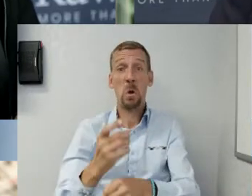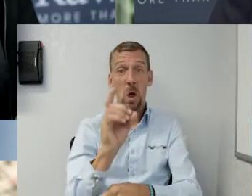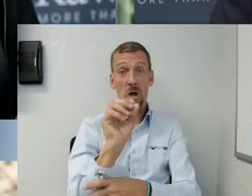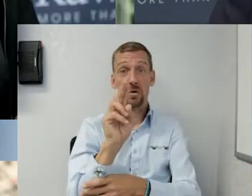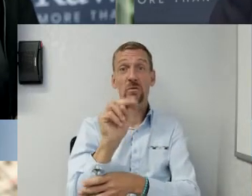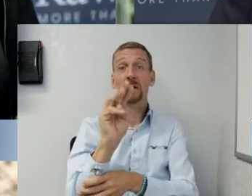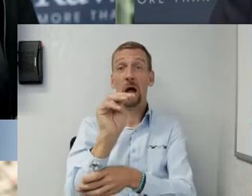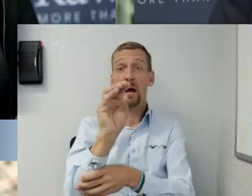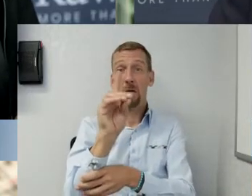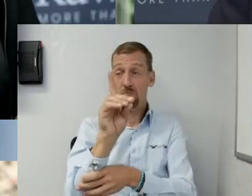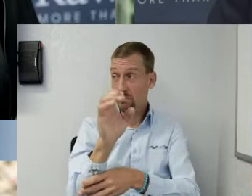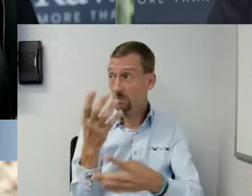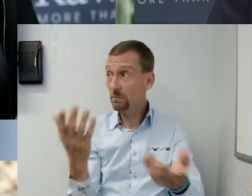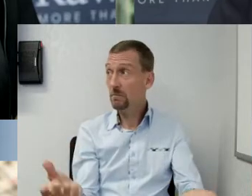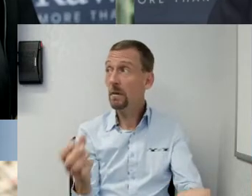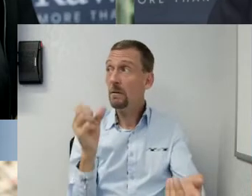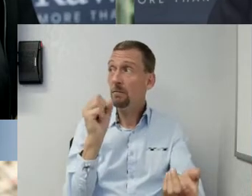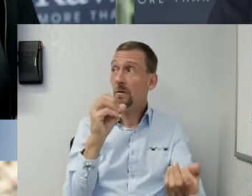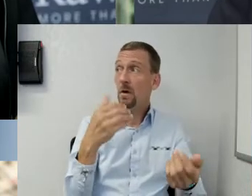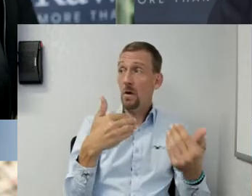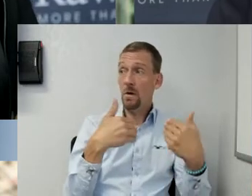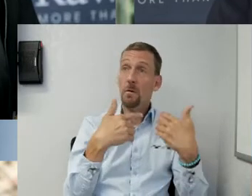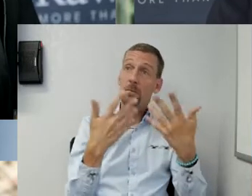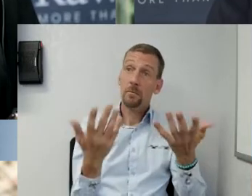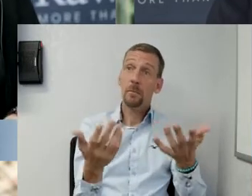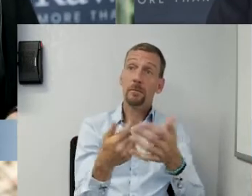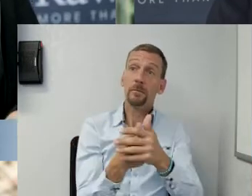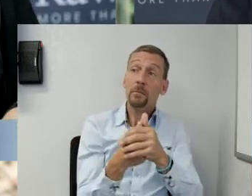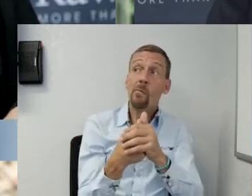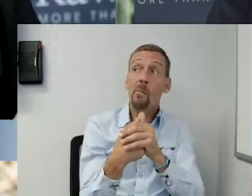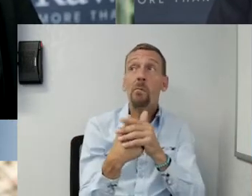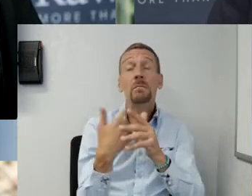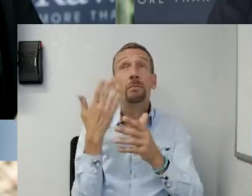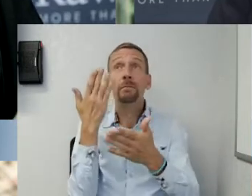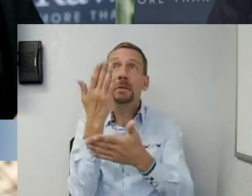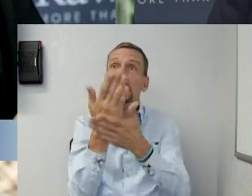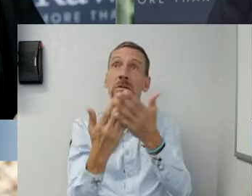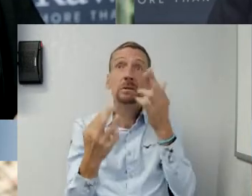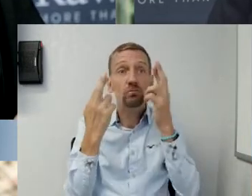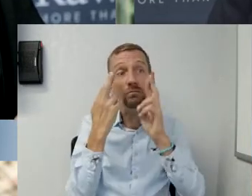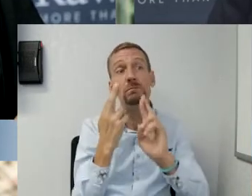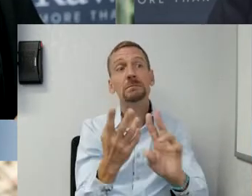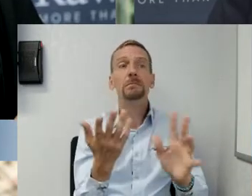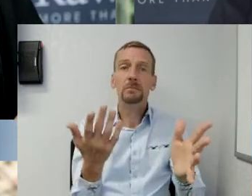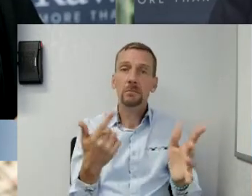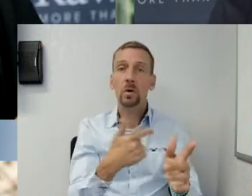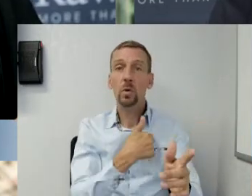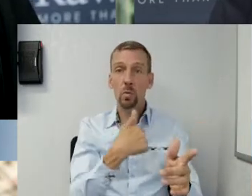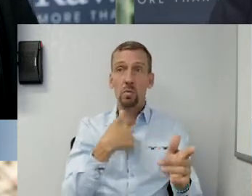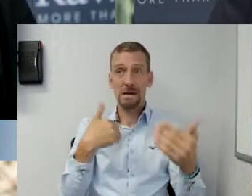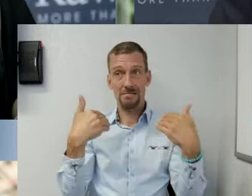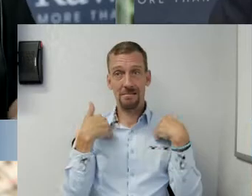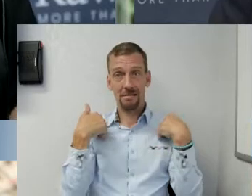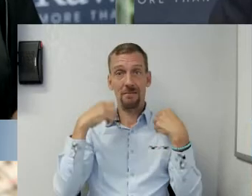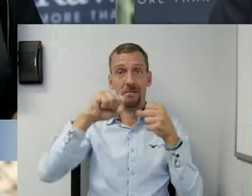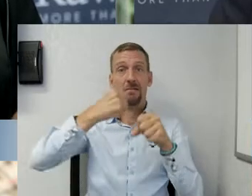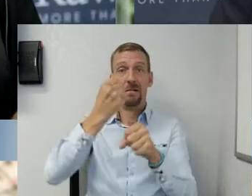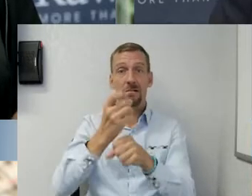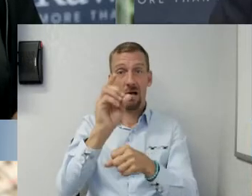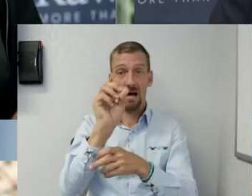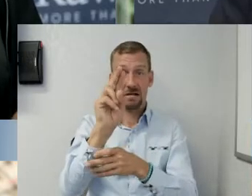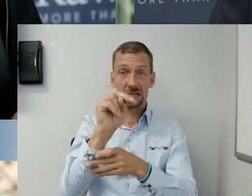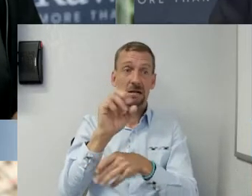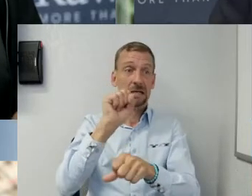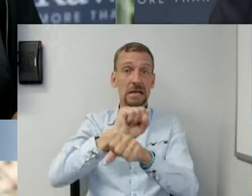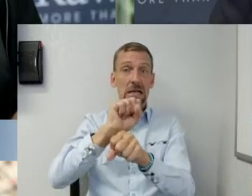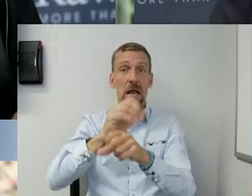no visitor policy in place. So in some respects, we kind of are in lockdown. Employees are only allowed